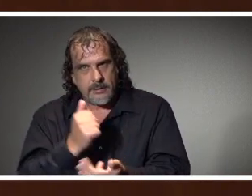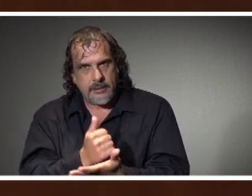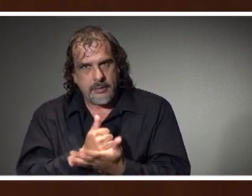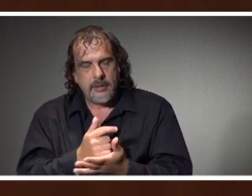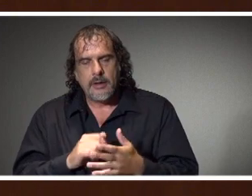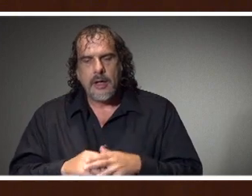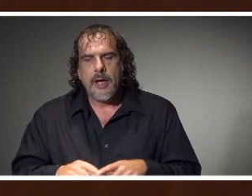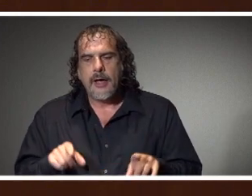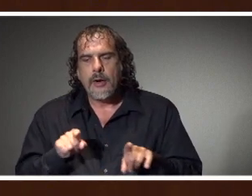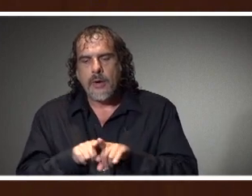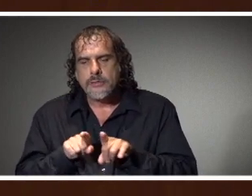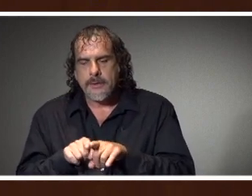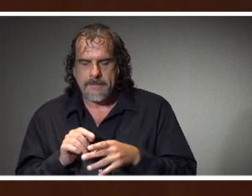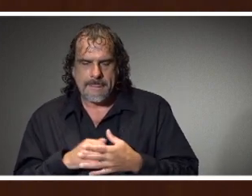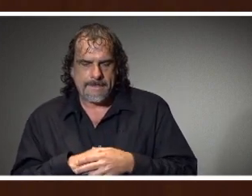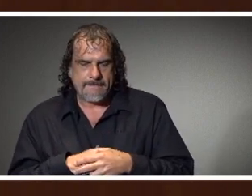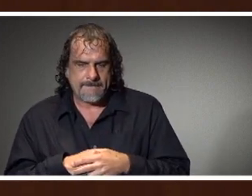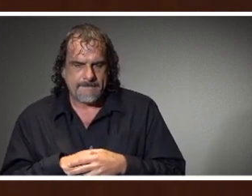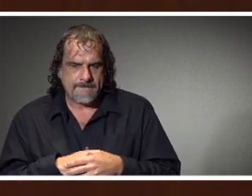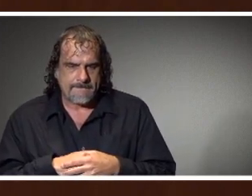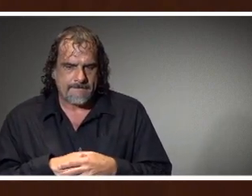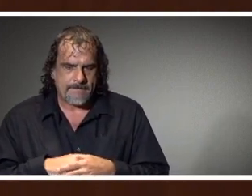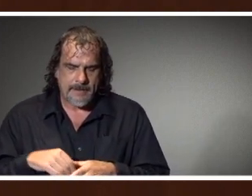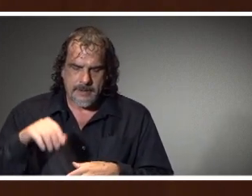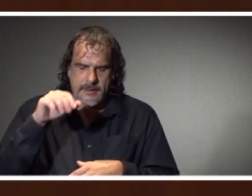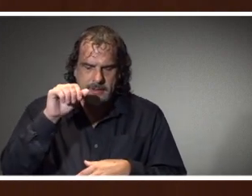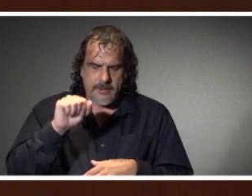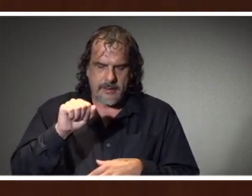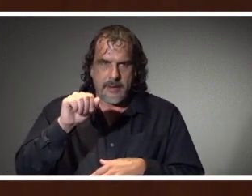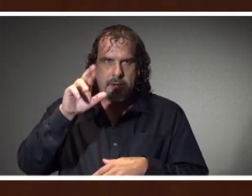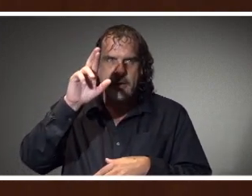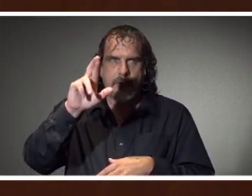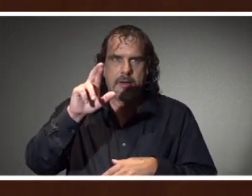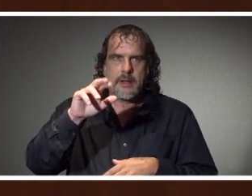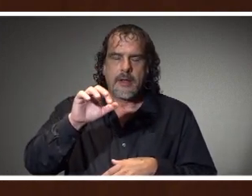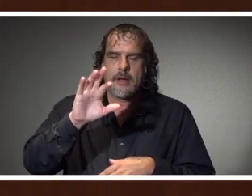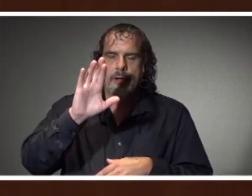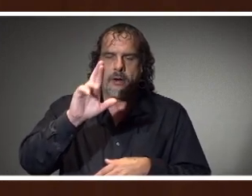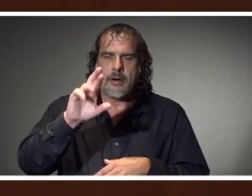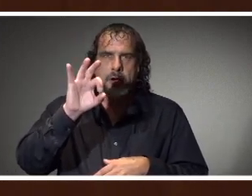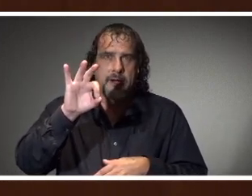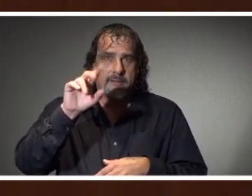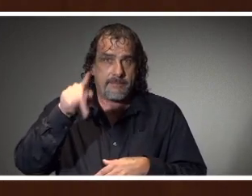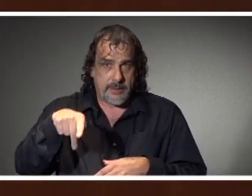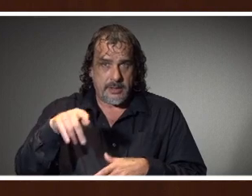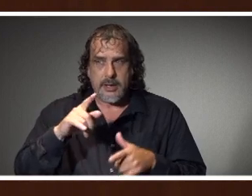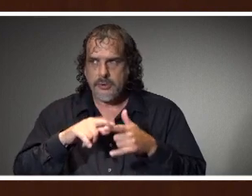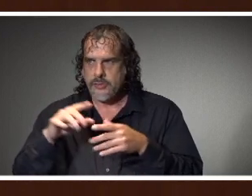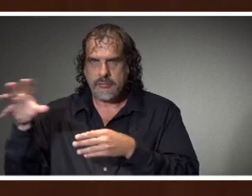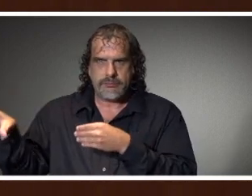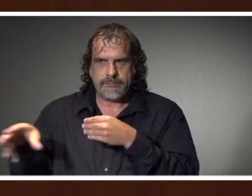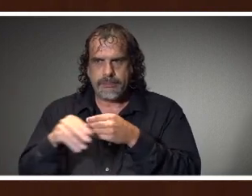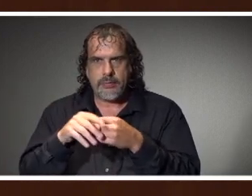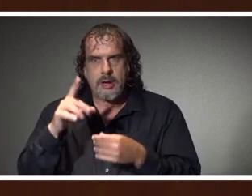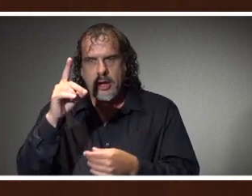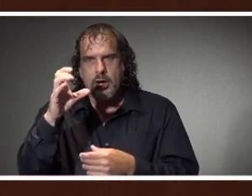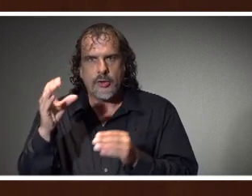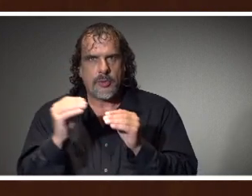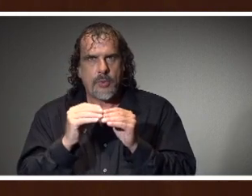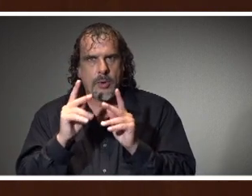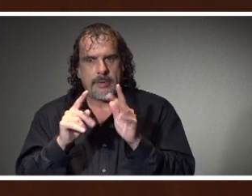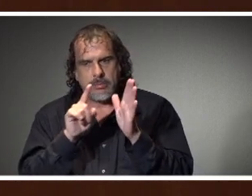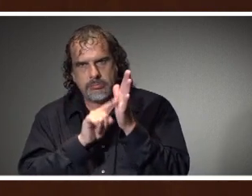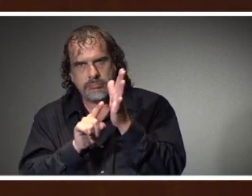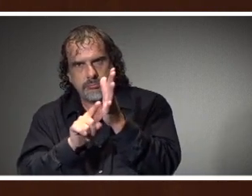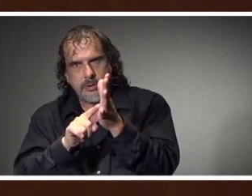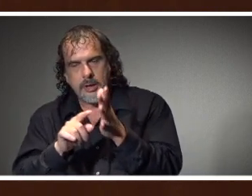out an RFP for about 100 contact investigators to add to that list that should be coming out very soon. And then